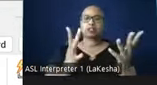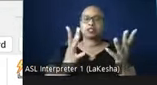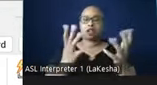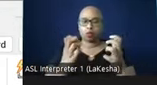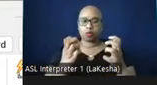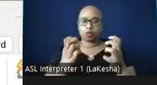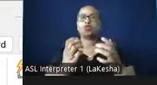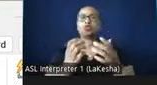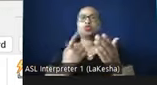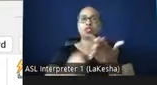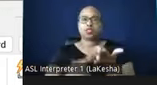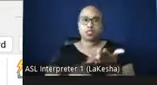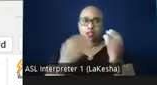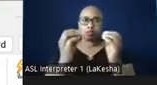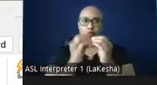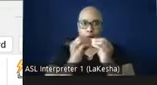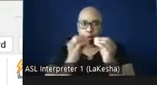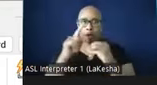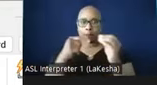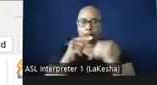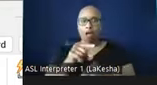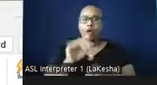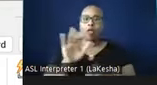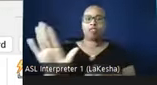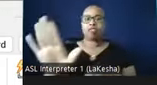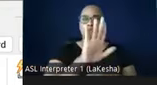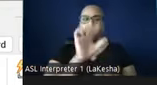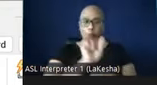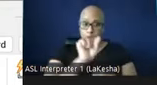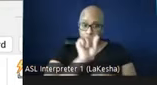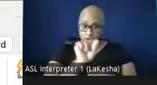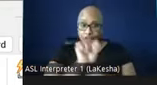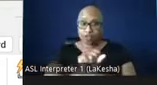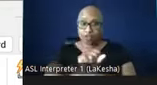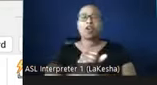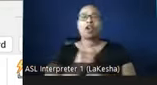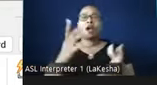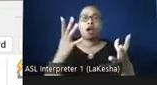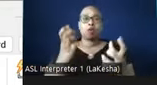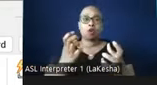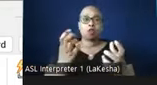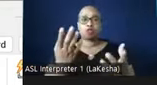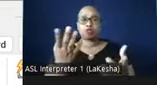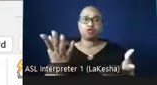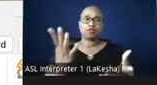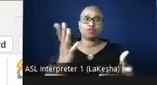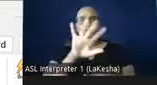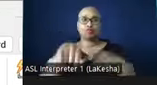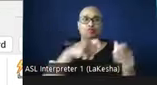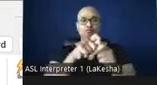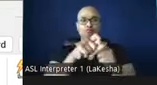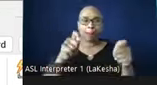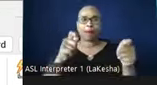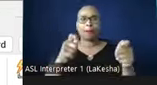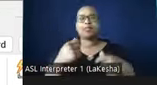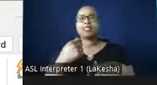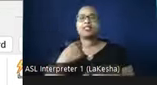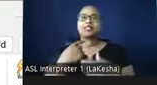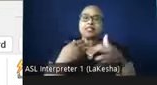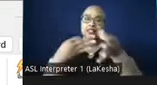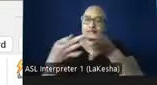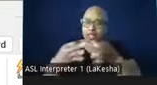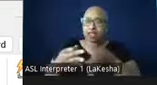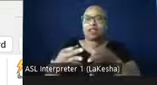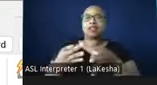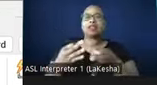the work that they're doing. I just want to wrap up by saying thank you to our panelists and sharing your experiences